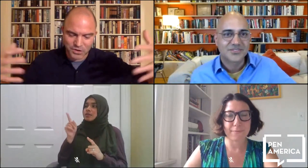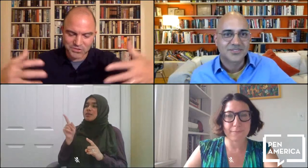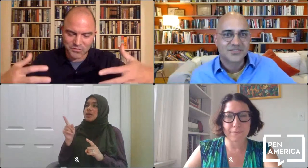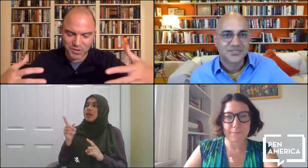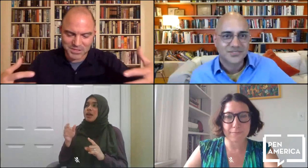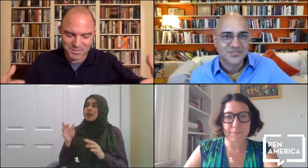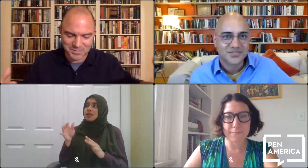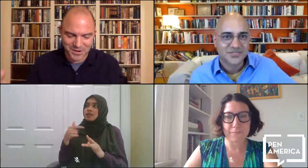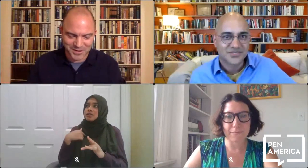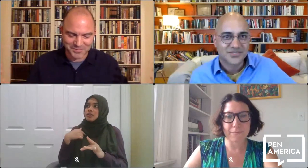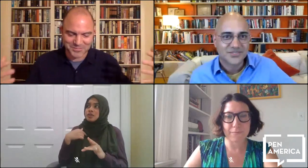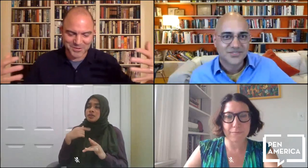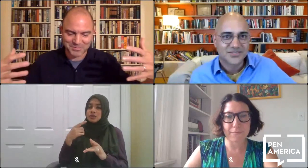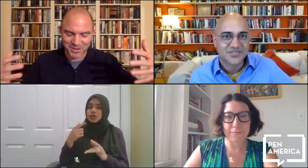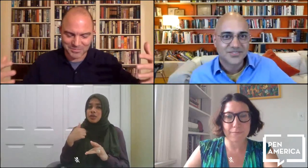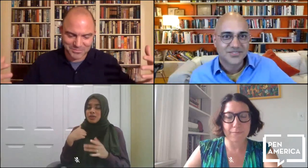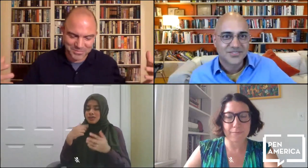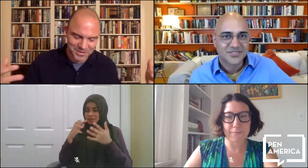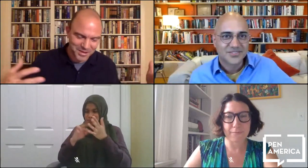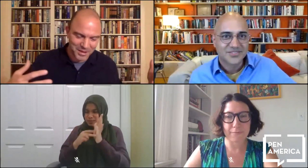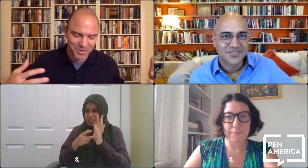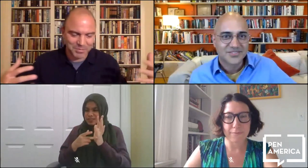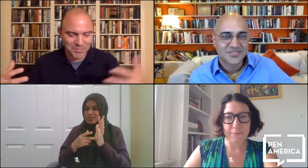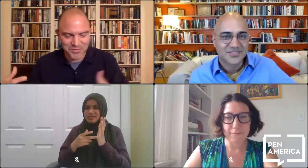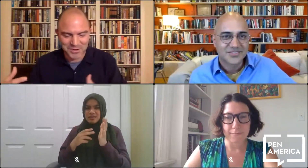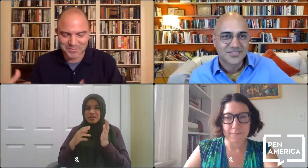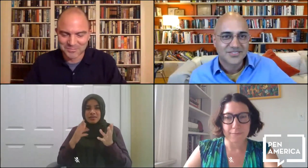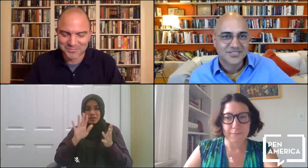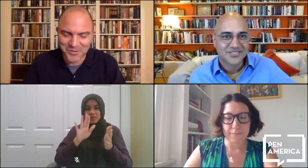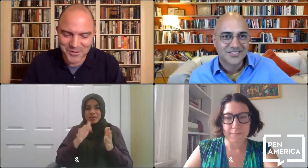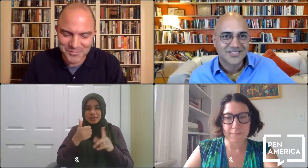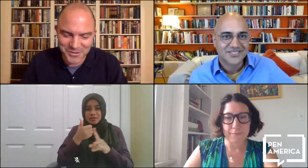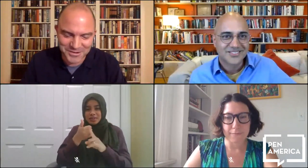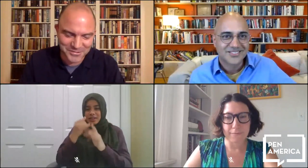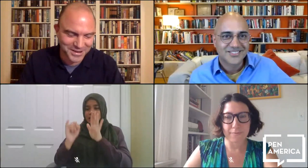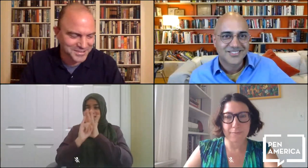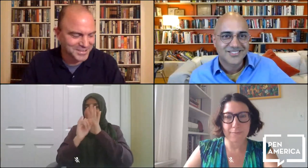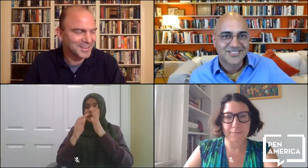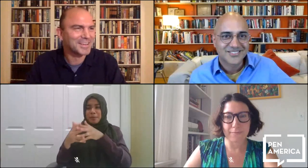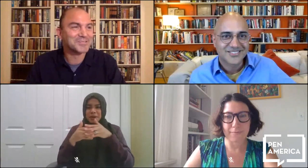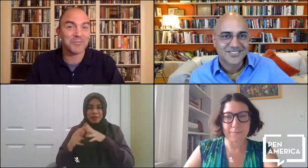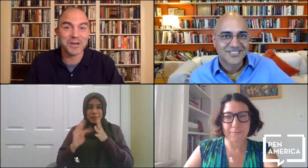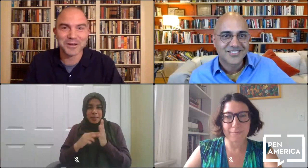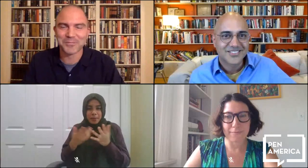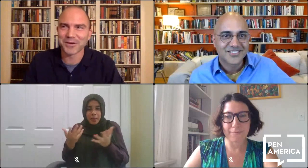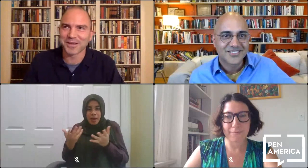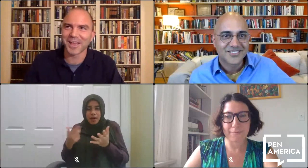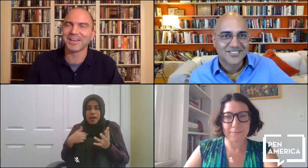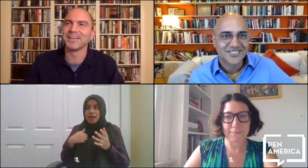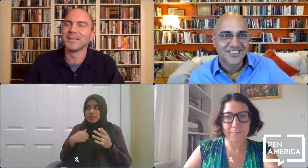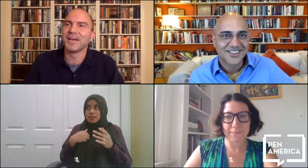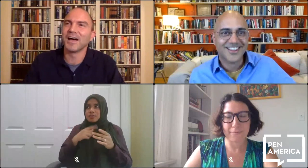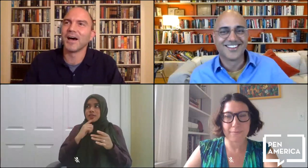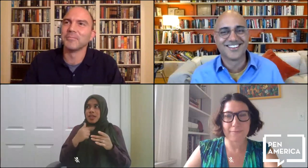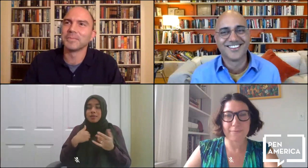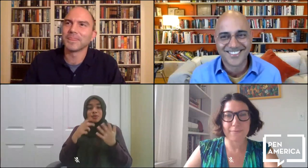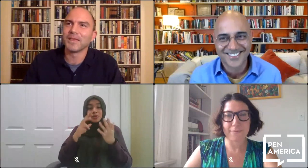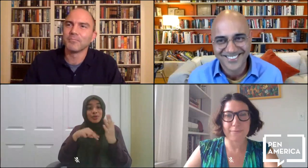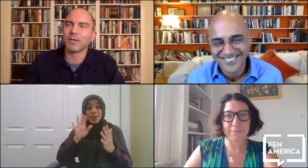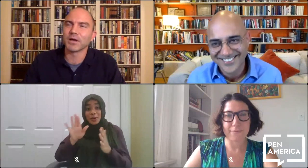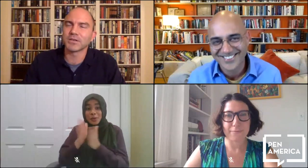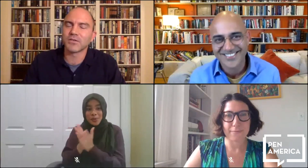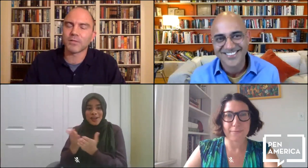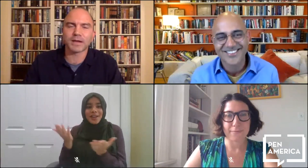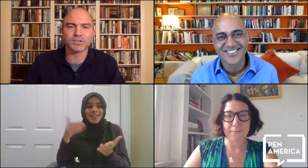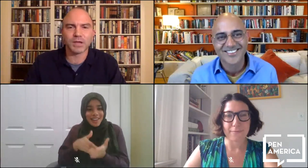on this question of what it means to be American. I'm probably moving more and more in your direction. So I'm reading your book again,